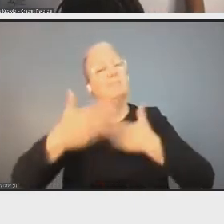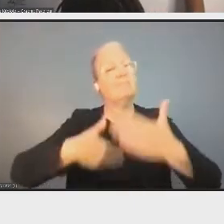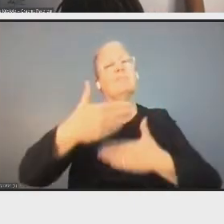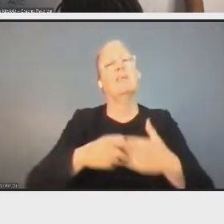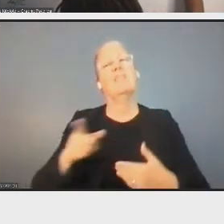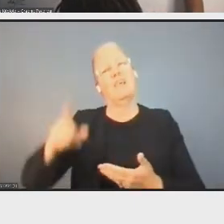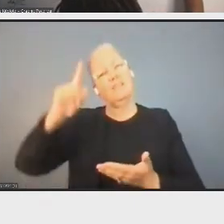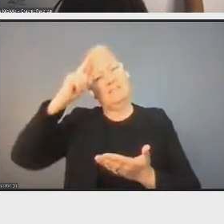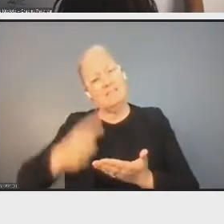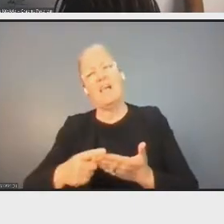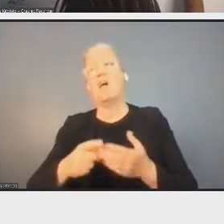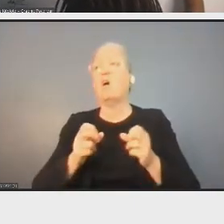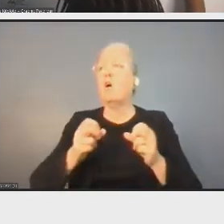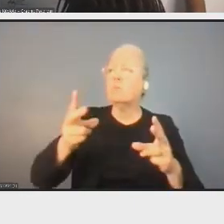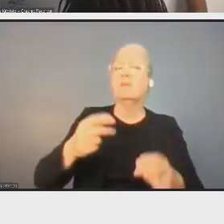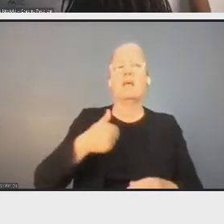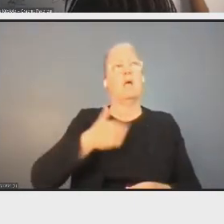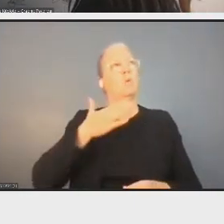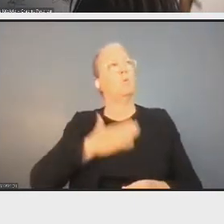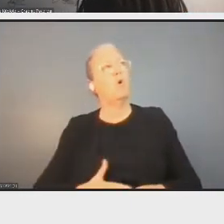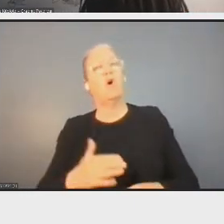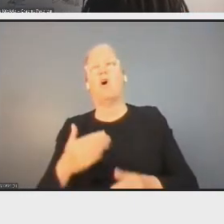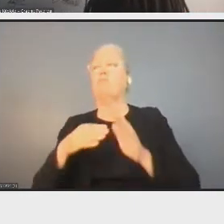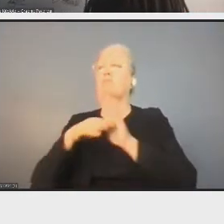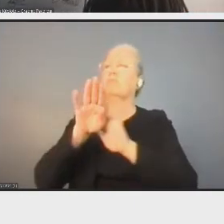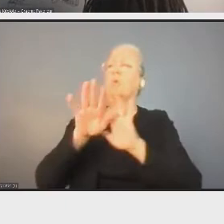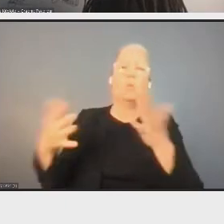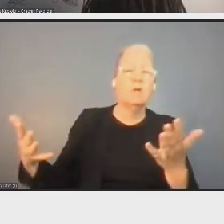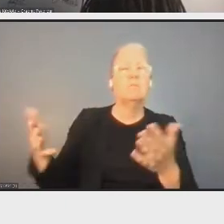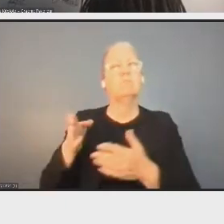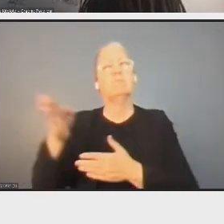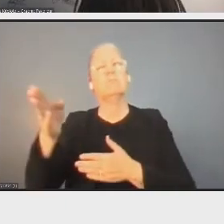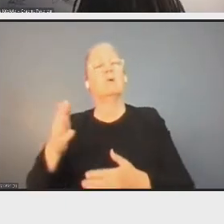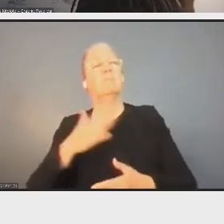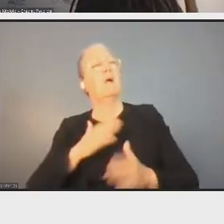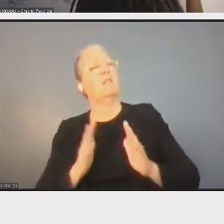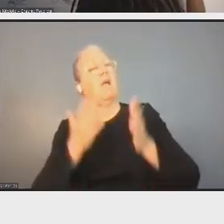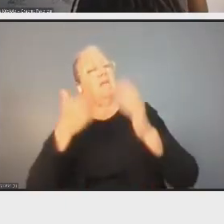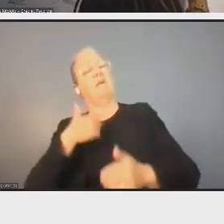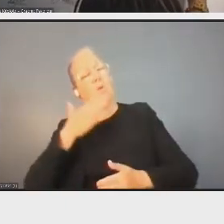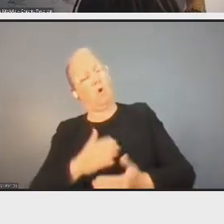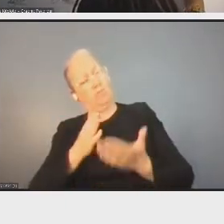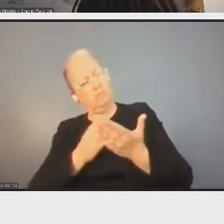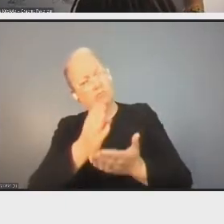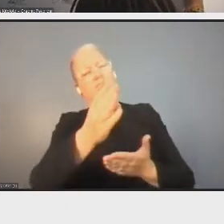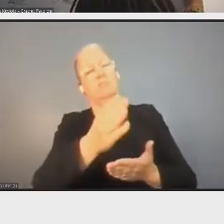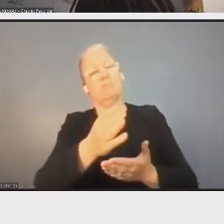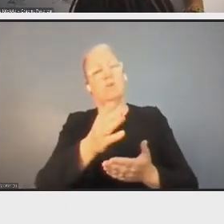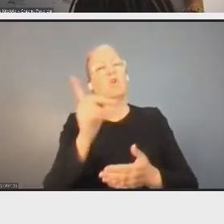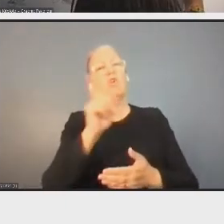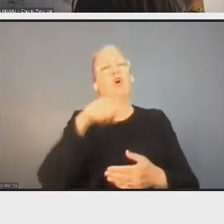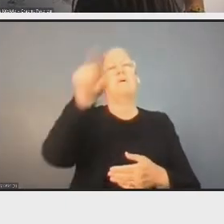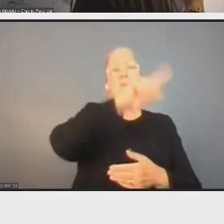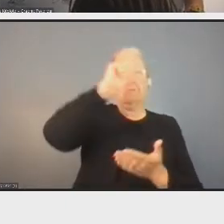they want, what kind of development they want, and what kind of a life they want for themselves versus somebody else defining it for